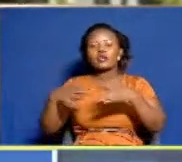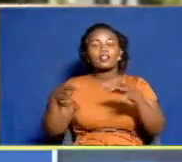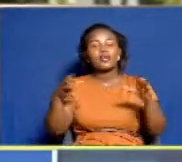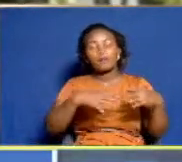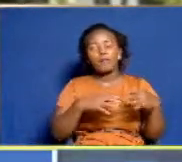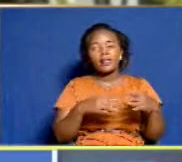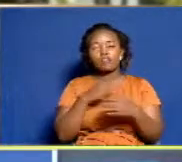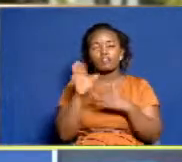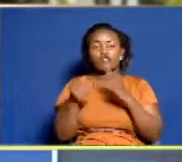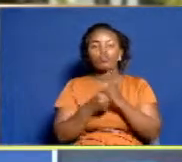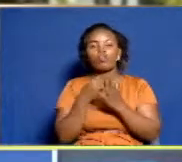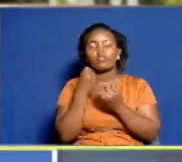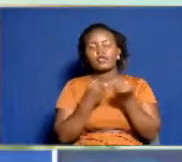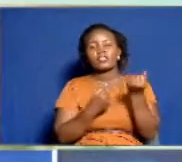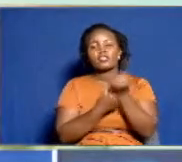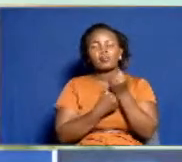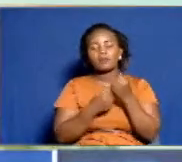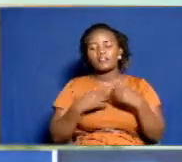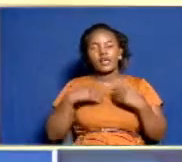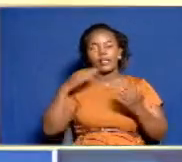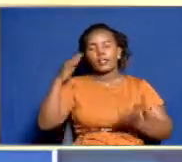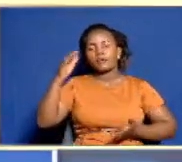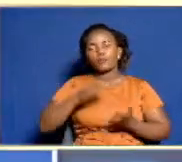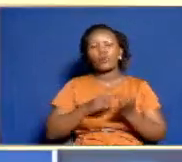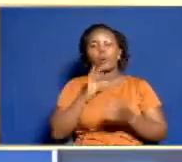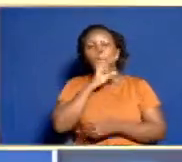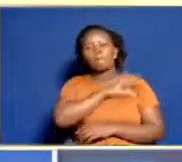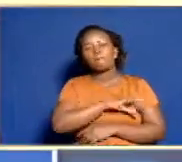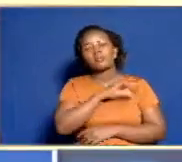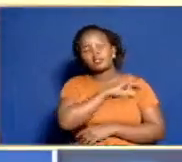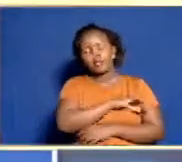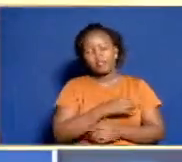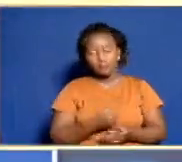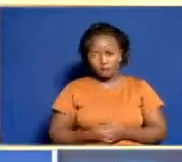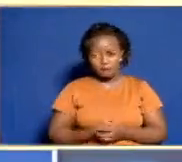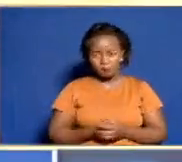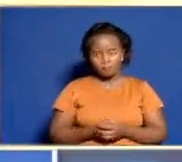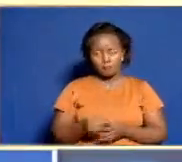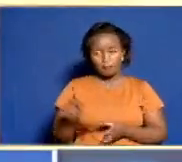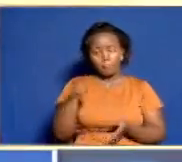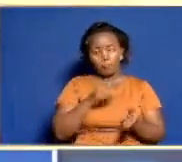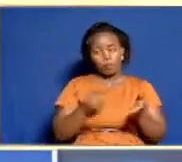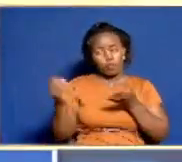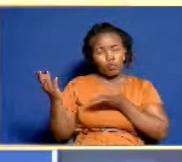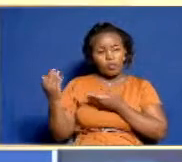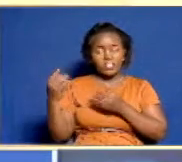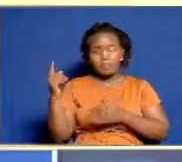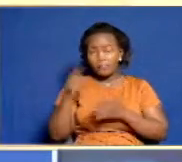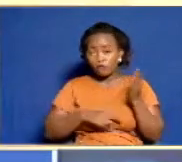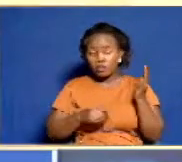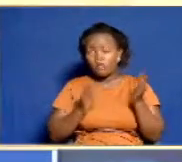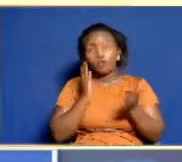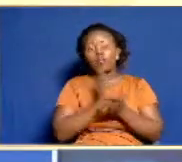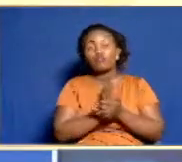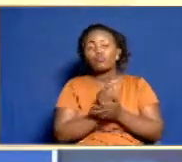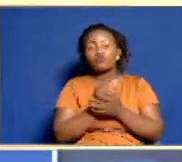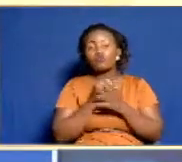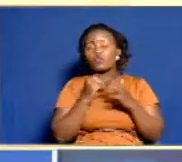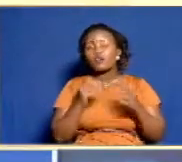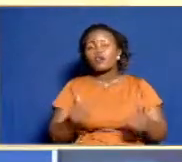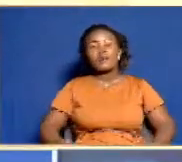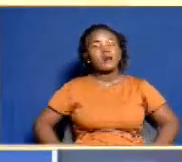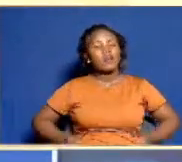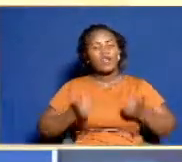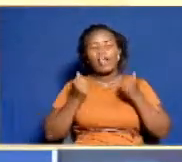and support services recorded low business. Sasa tuna expect unajua maisha imekuwa